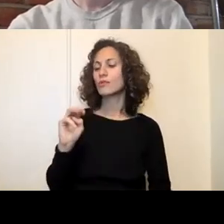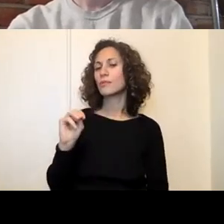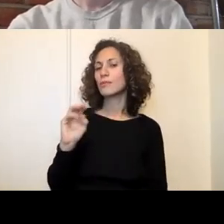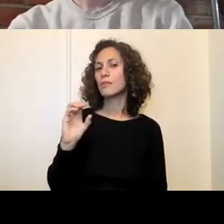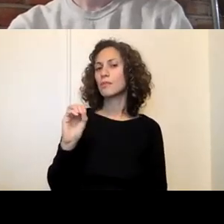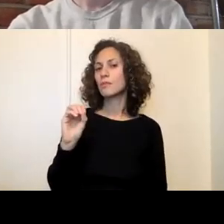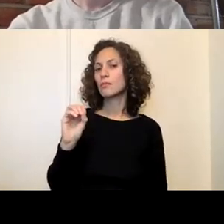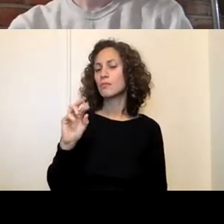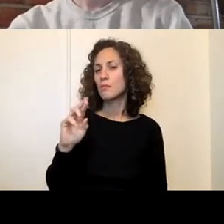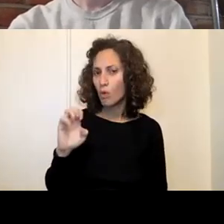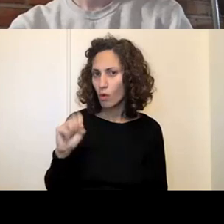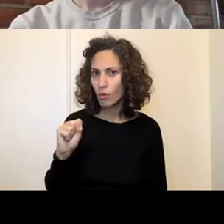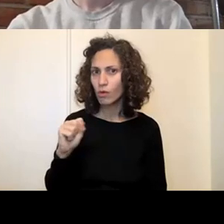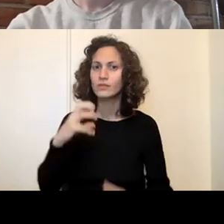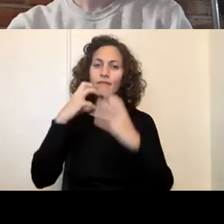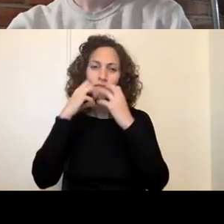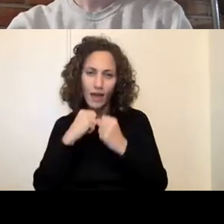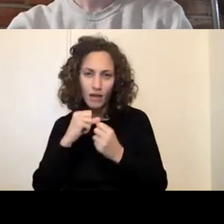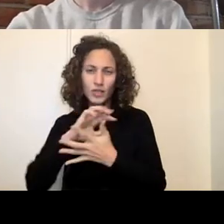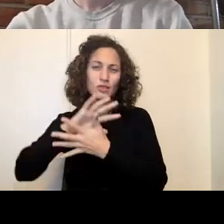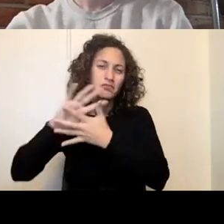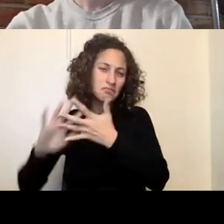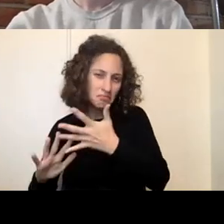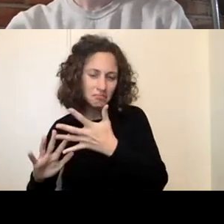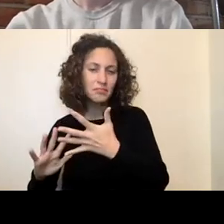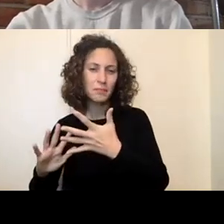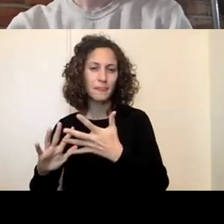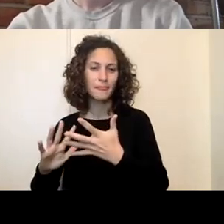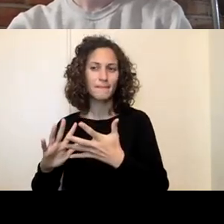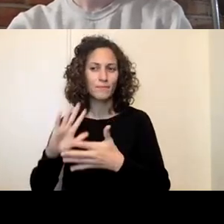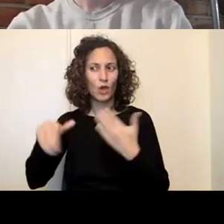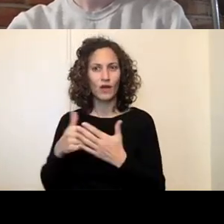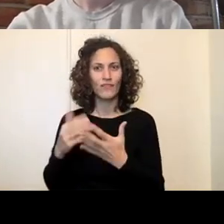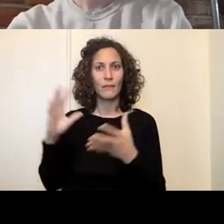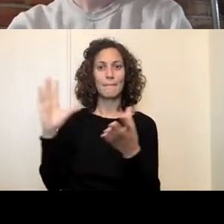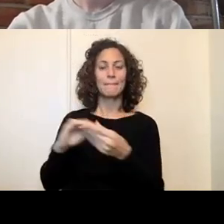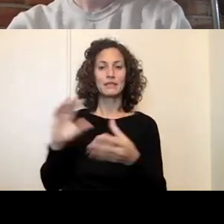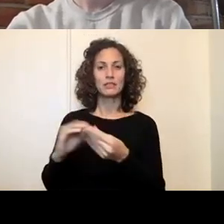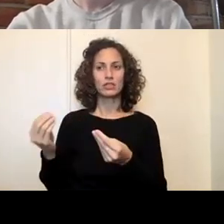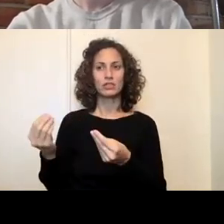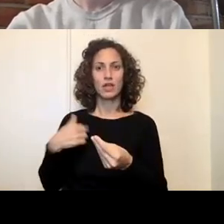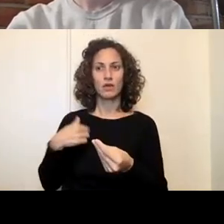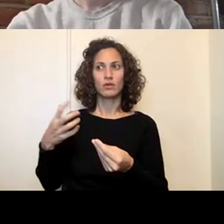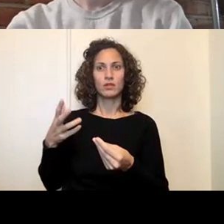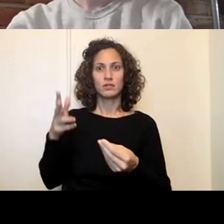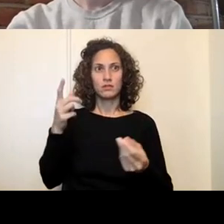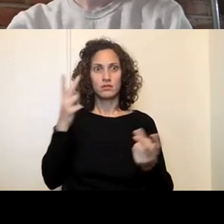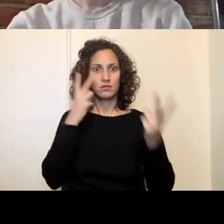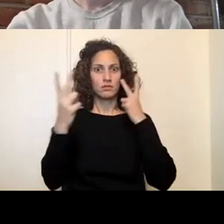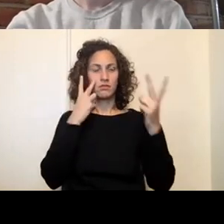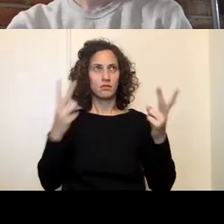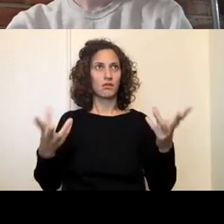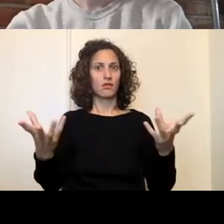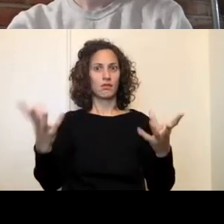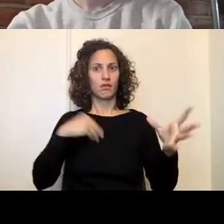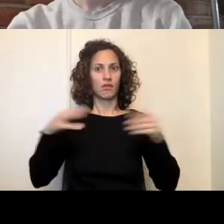and all of that, all of those messages I was getting, those impacted my sexuality as well, and how I